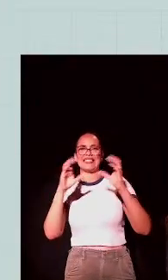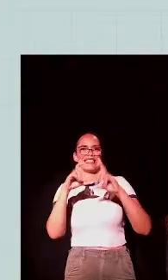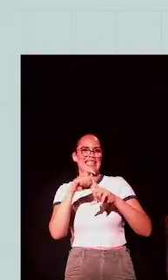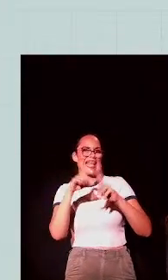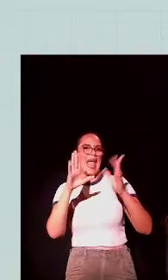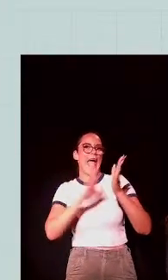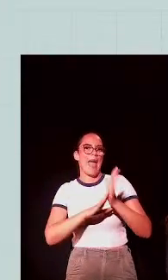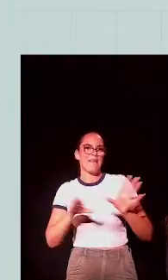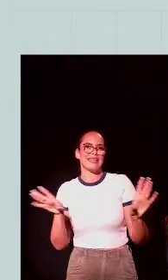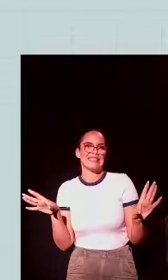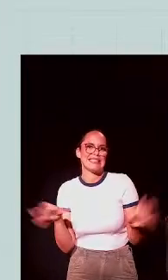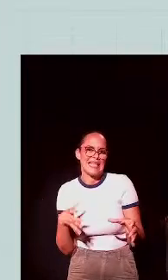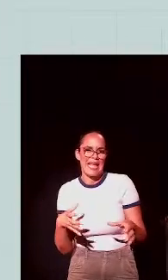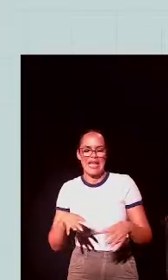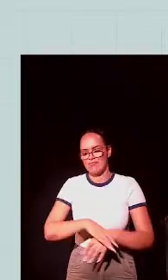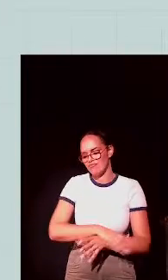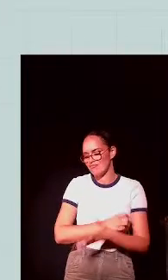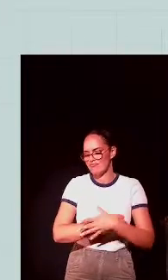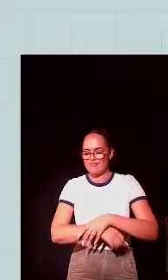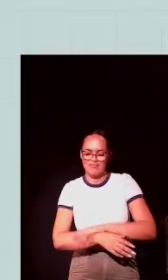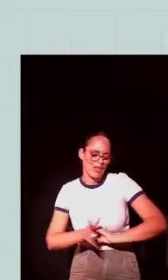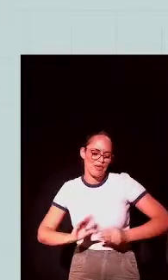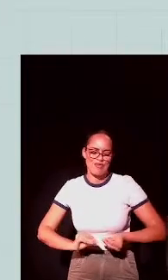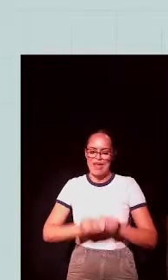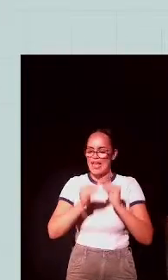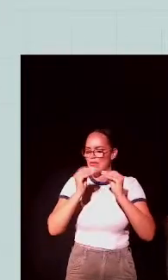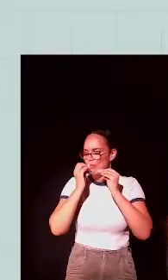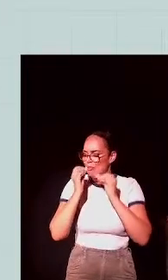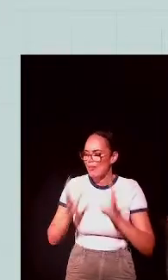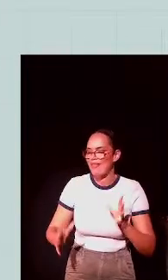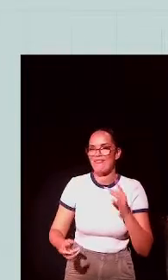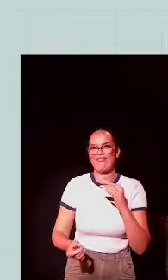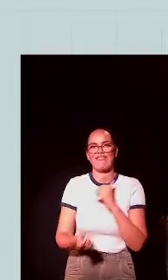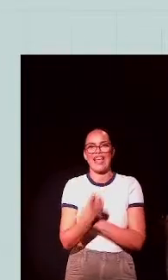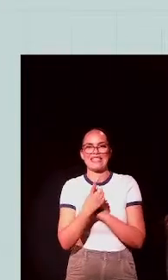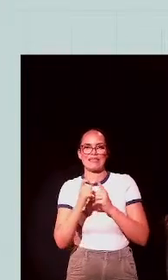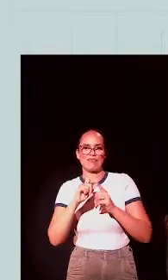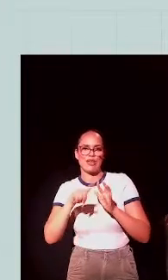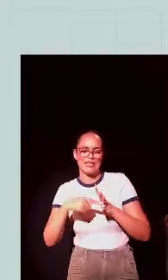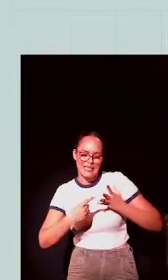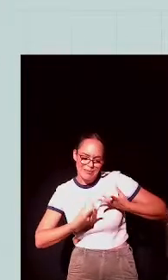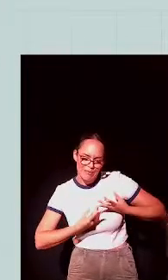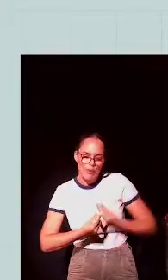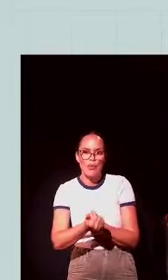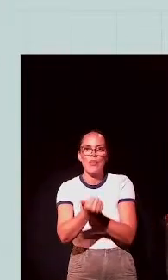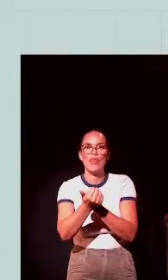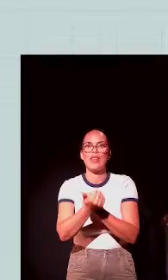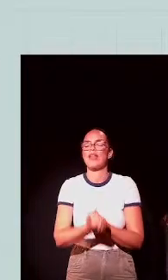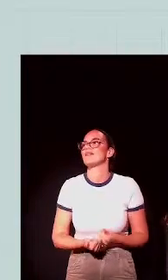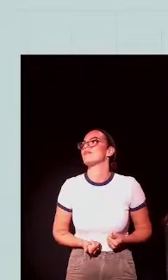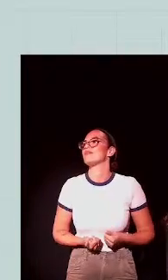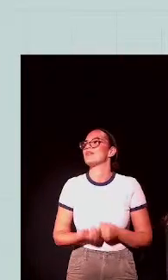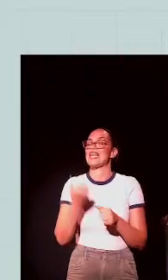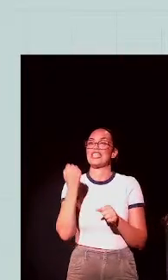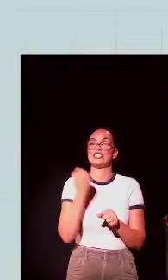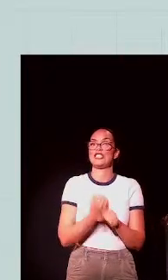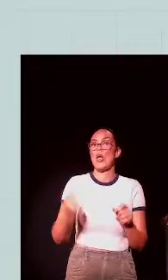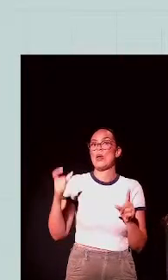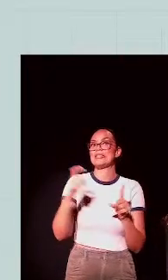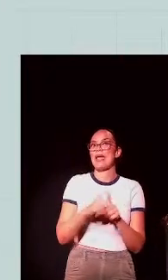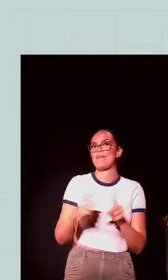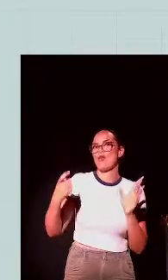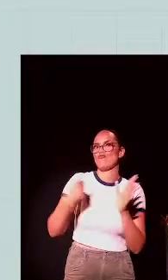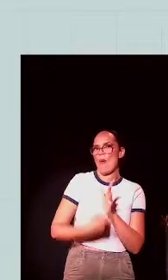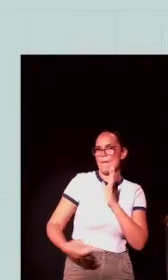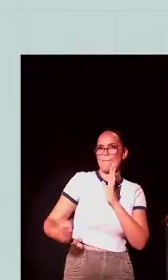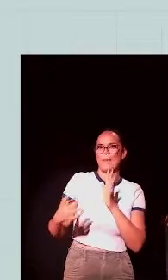all this happen. Wrestle the tech, make it all go smoothly. Gio, Deborah, Rob, and Hugh. Can we give them all a big